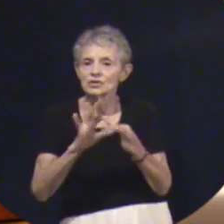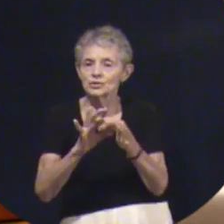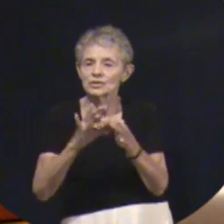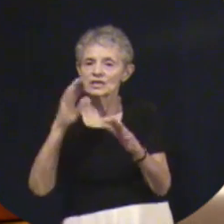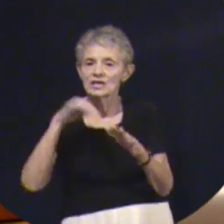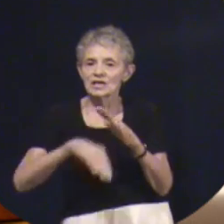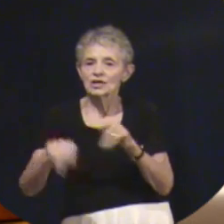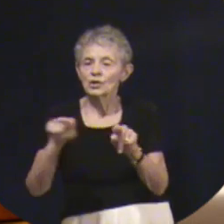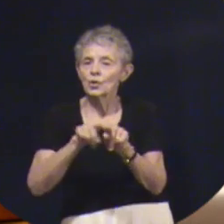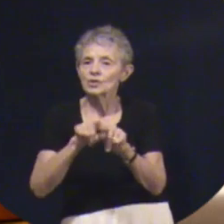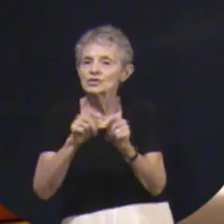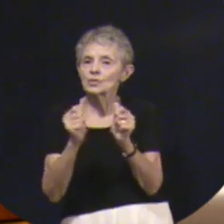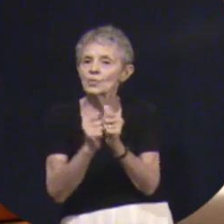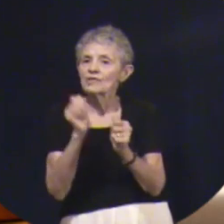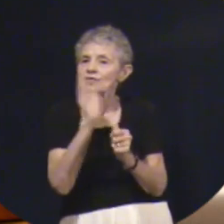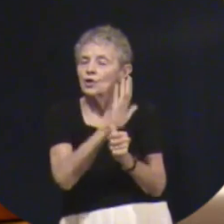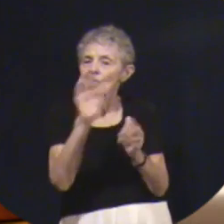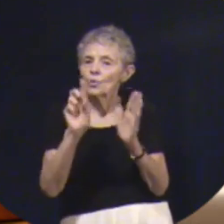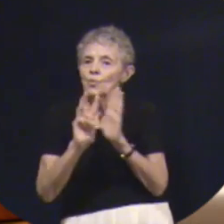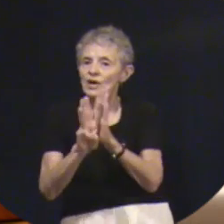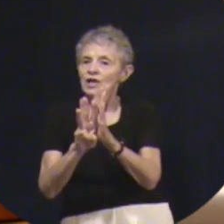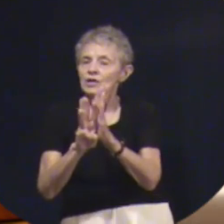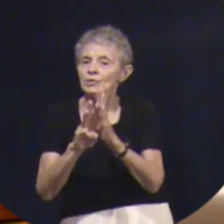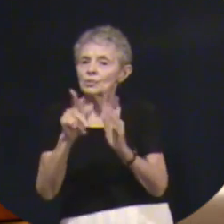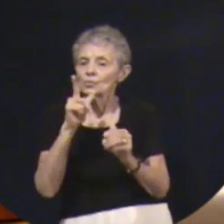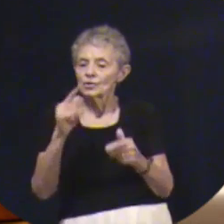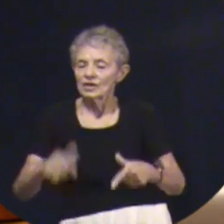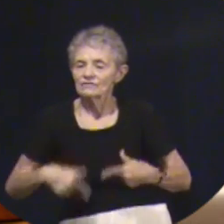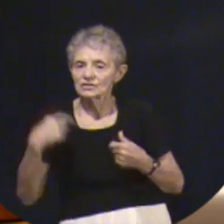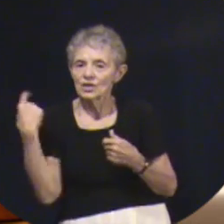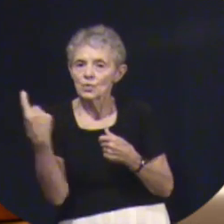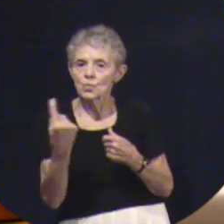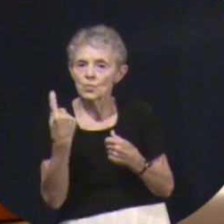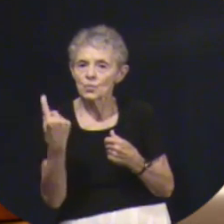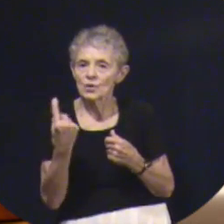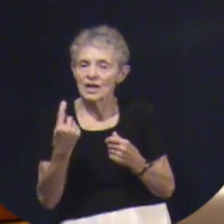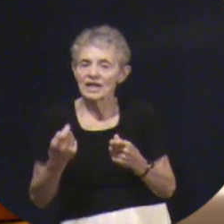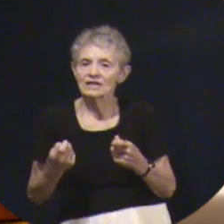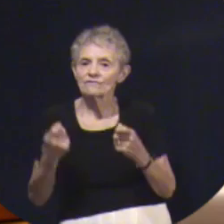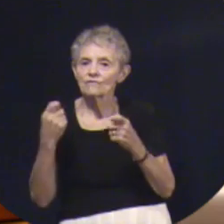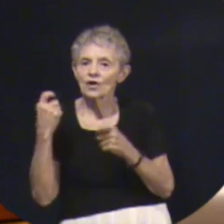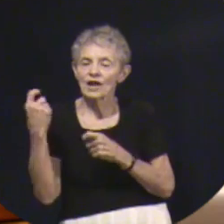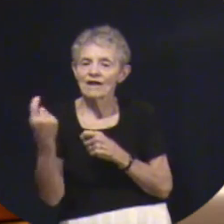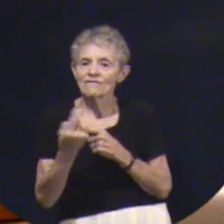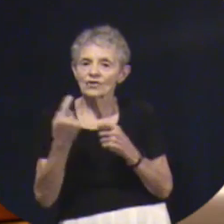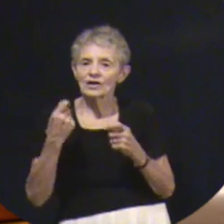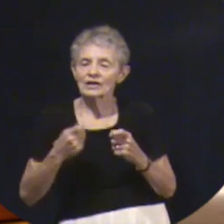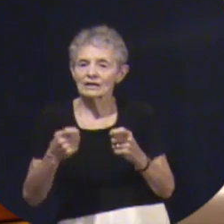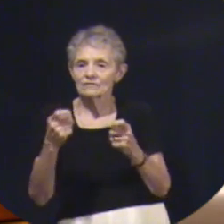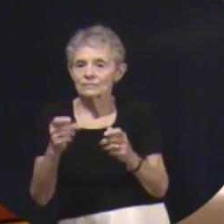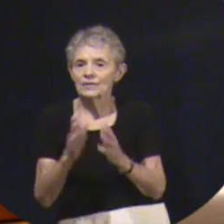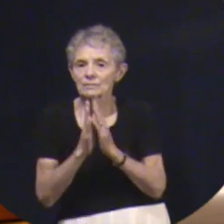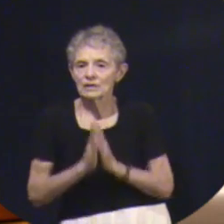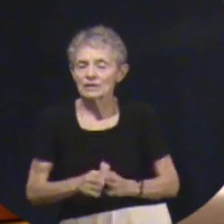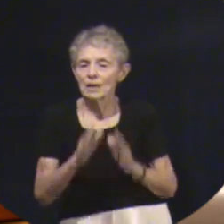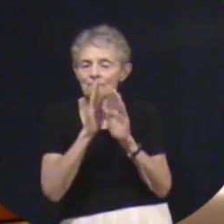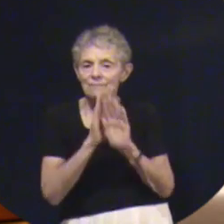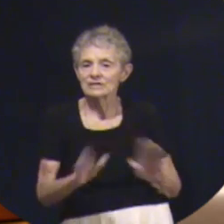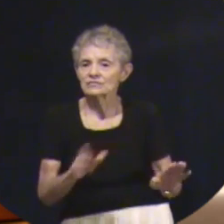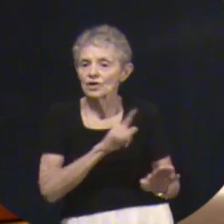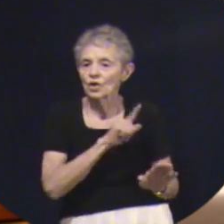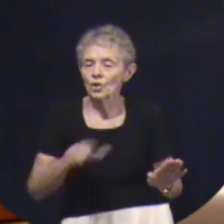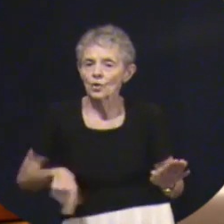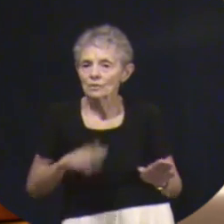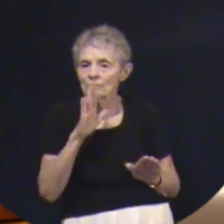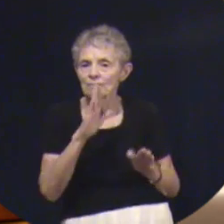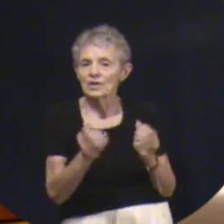who live and reign forever and ever. Amen. The peace of the Lord be with you always. And with your